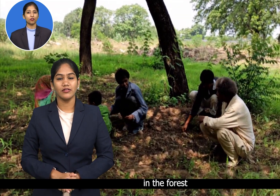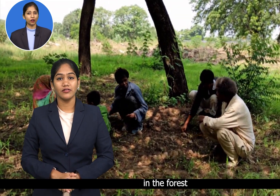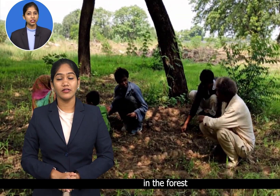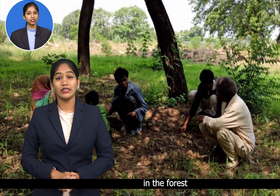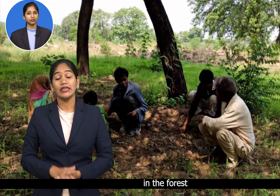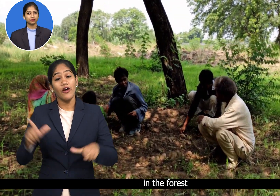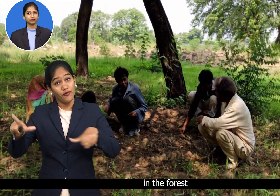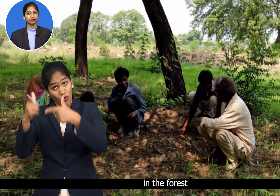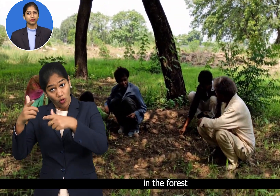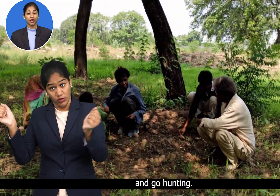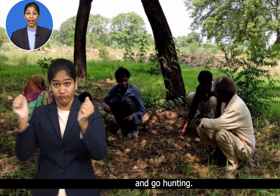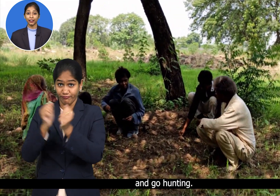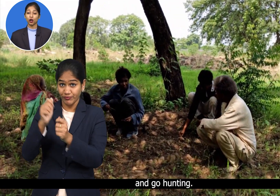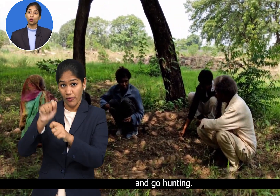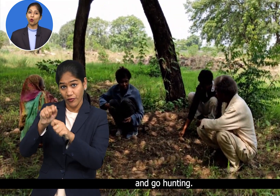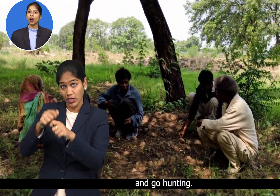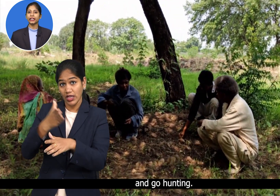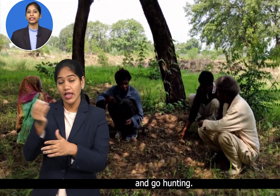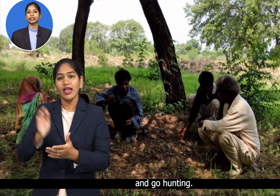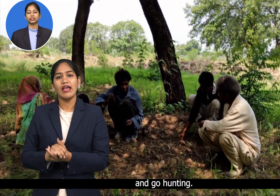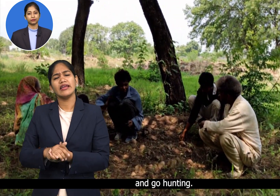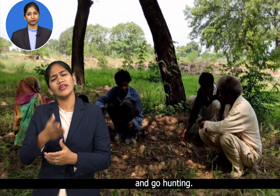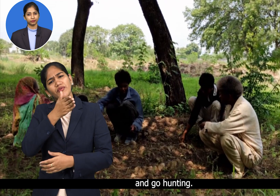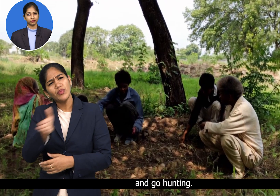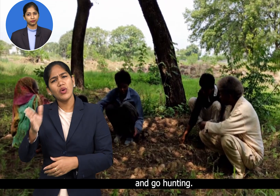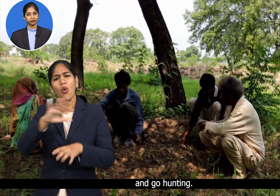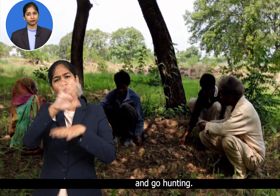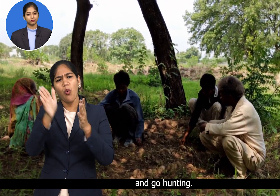in the forest, and go hunting.